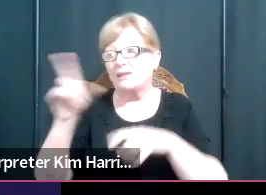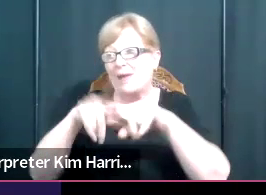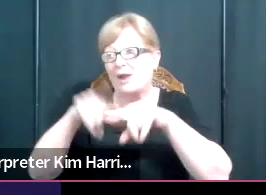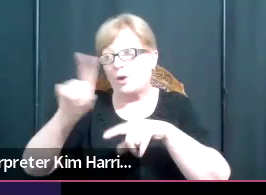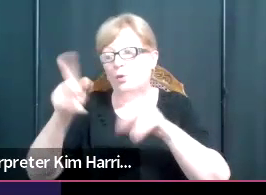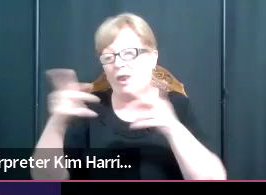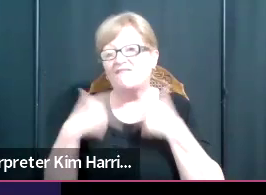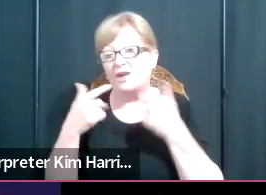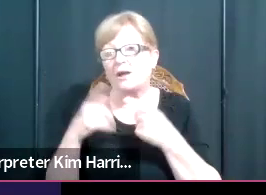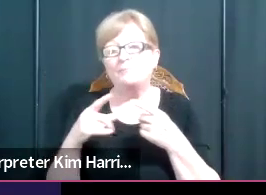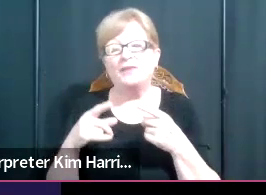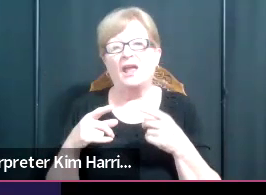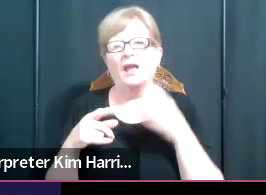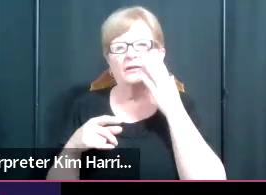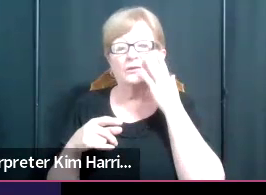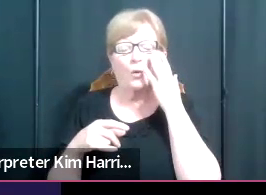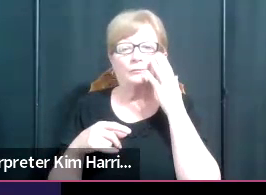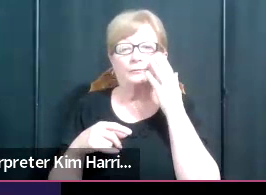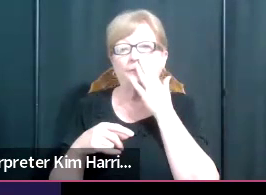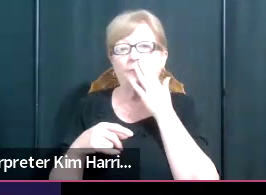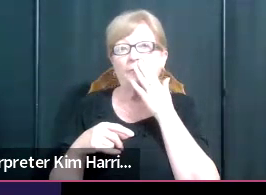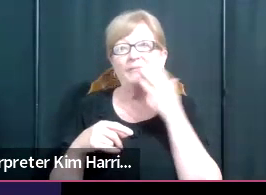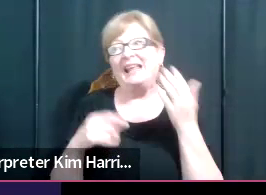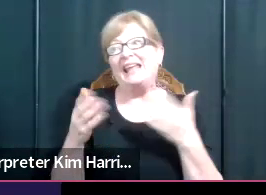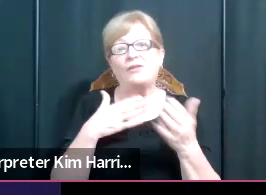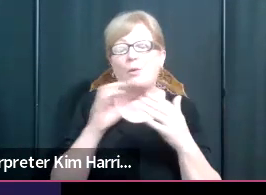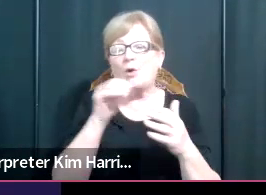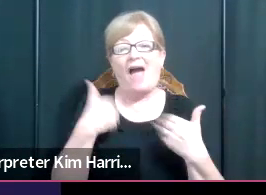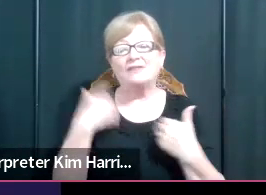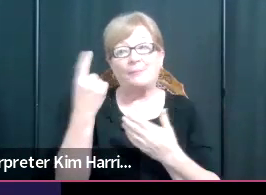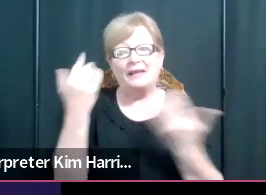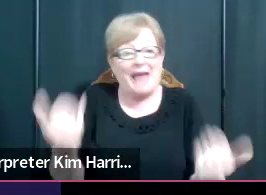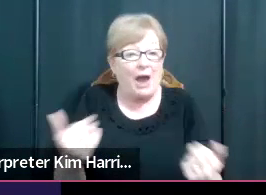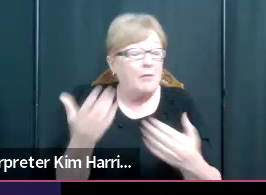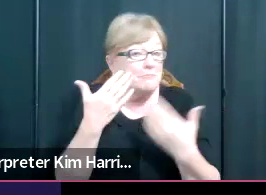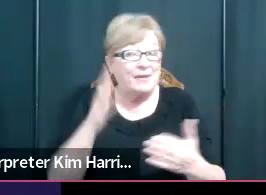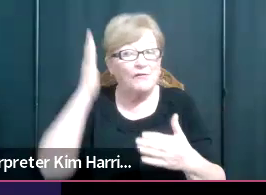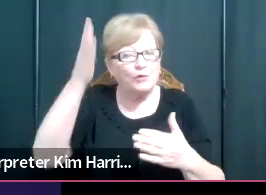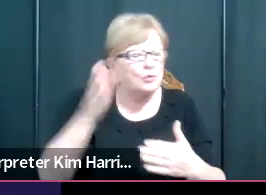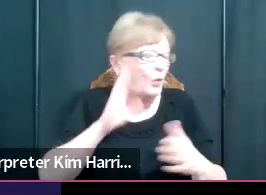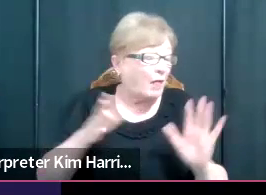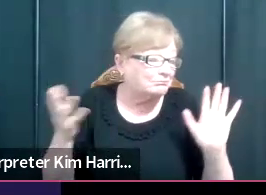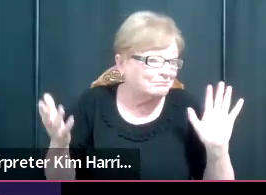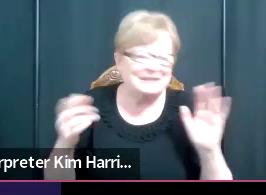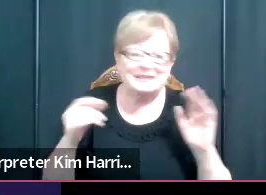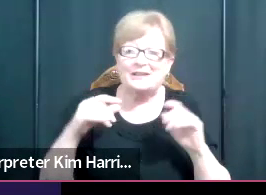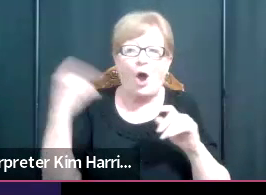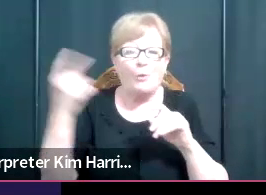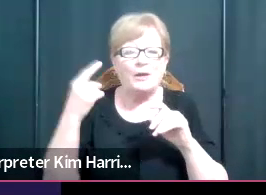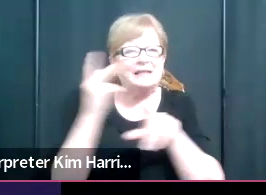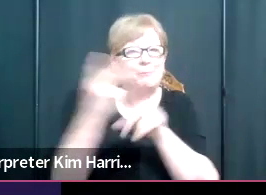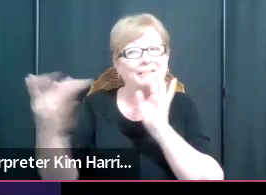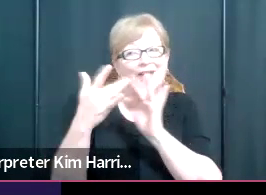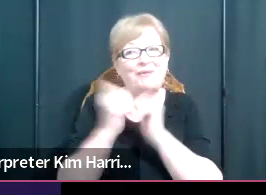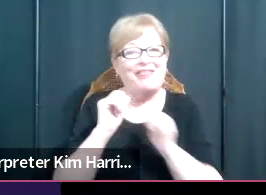of our repertoire. So just because we don't have something now doesn't mean that we won't in the future. So certainly keep in touch with us, and we'll